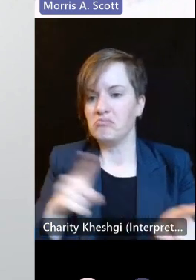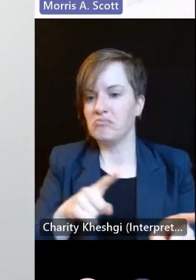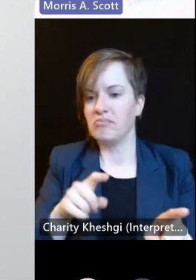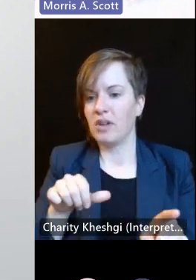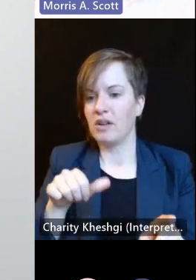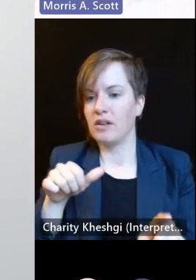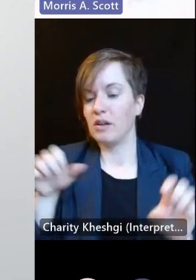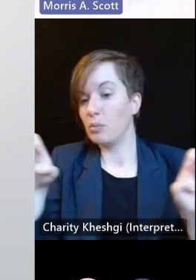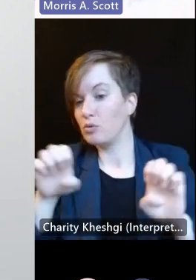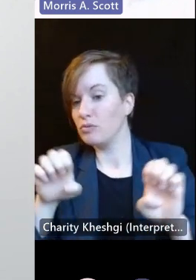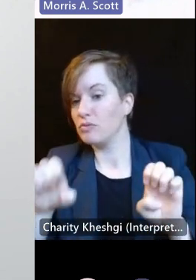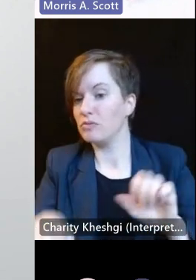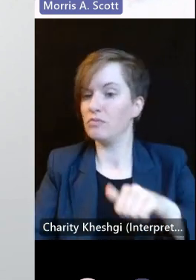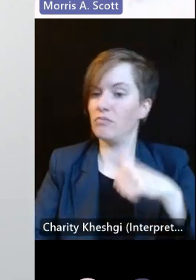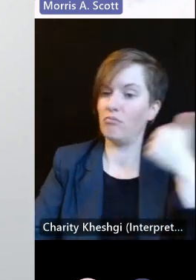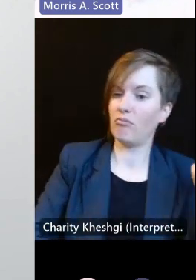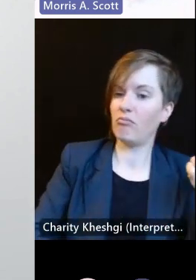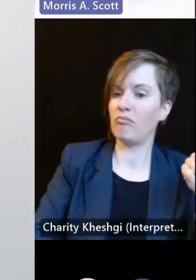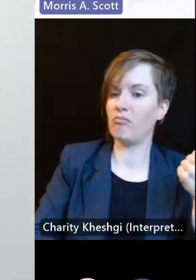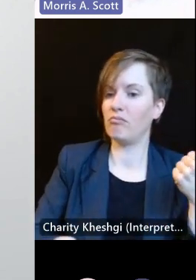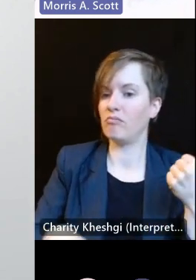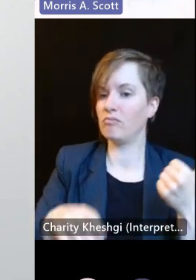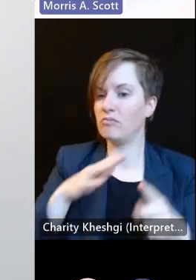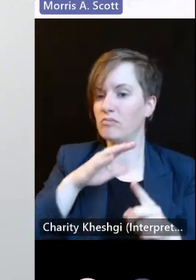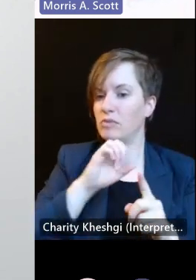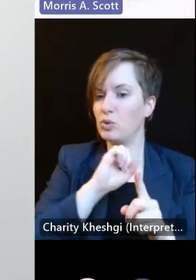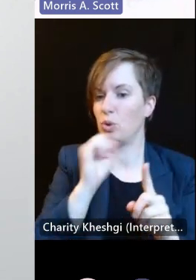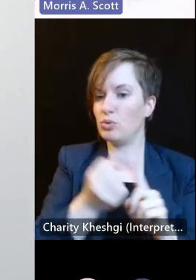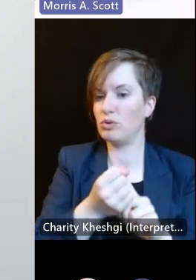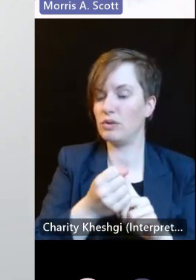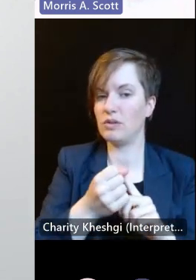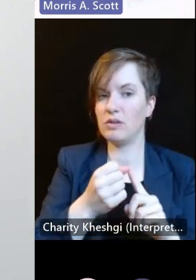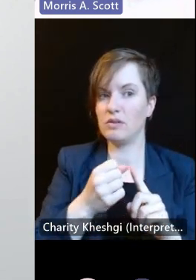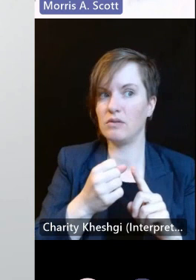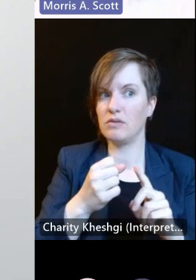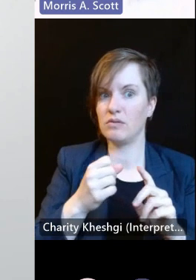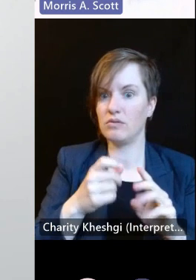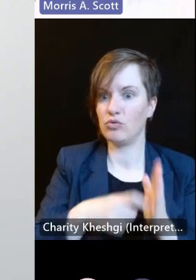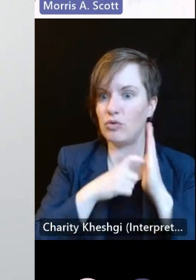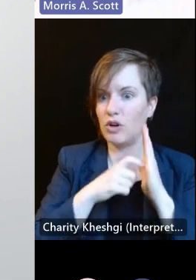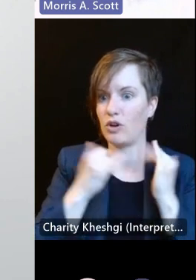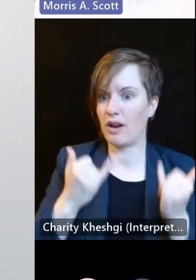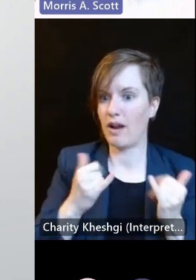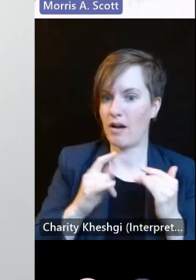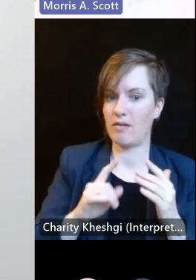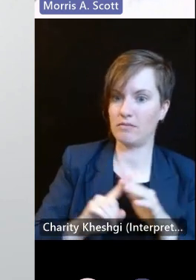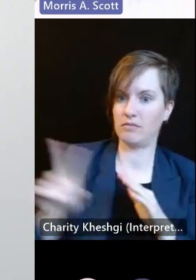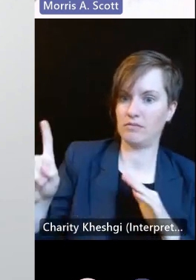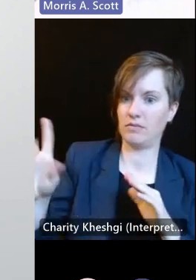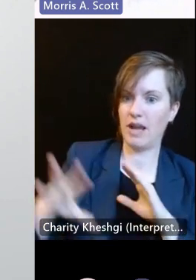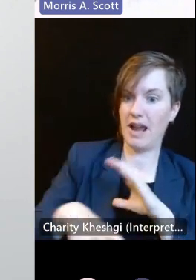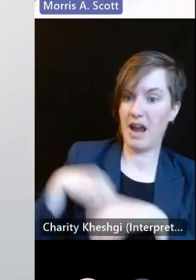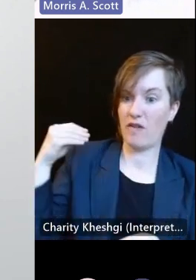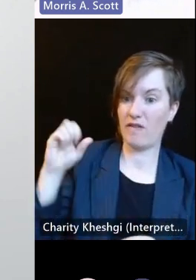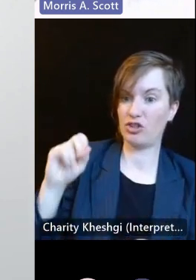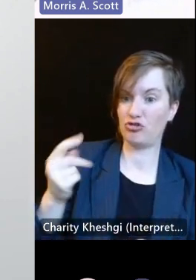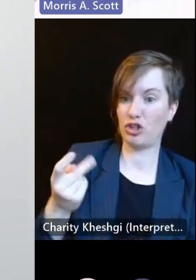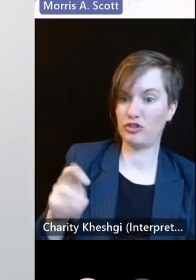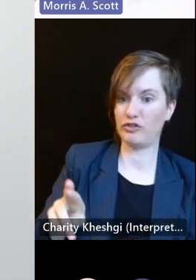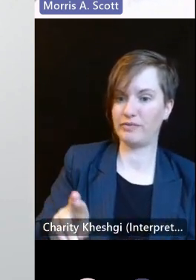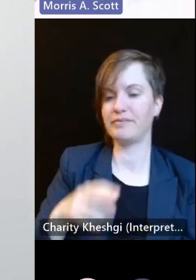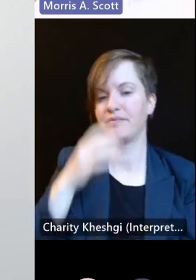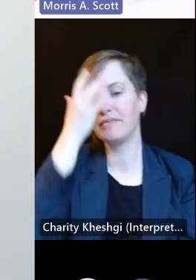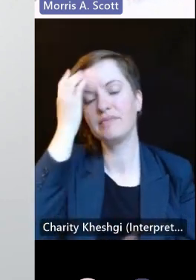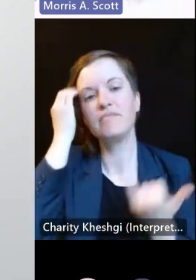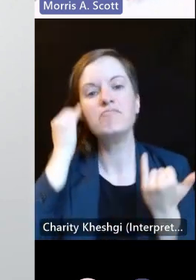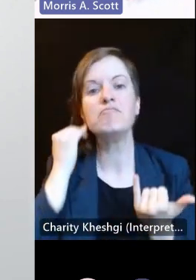the evacuation from the shelter itself? How should that now be effectuated? Well, it